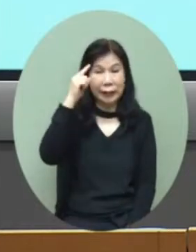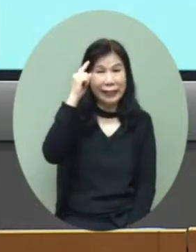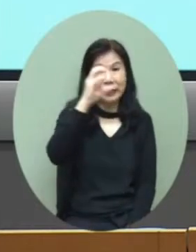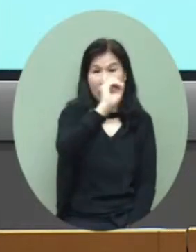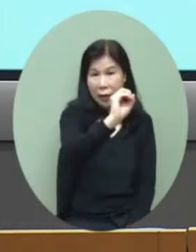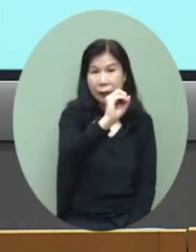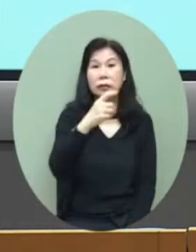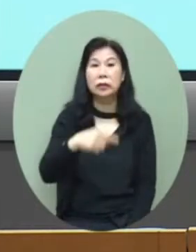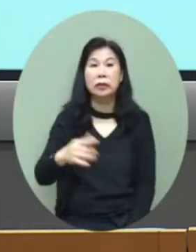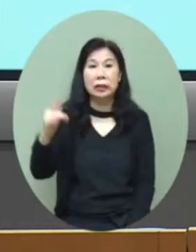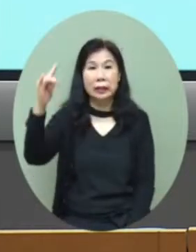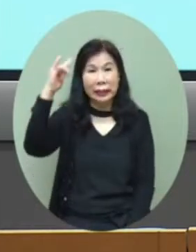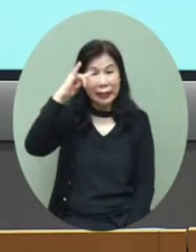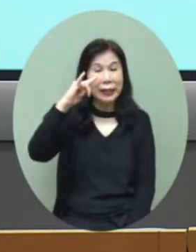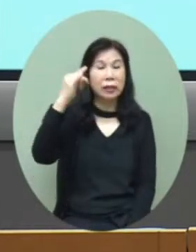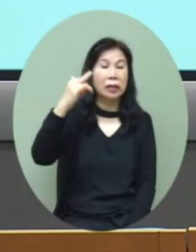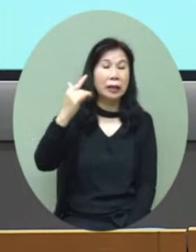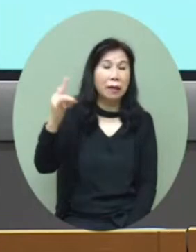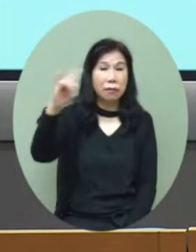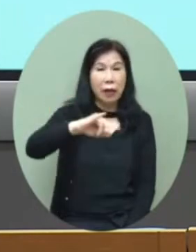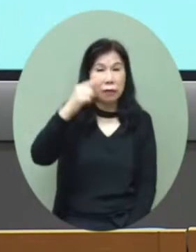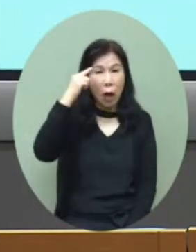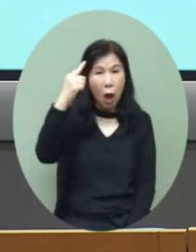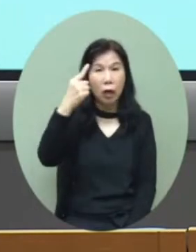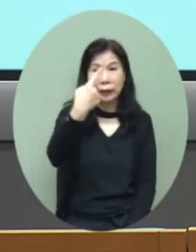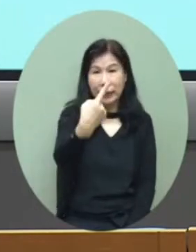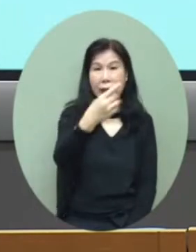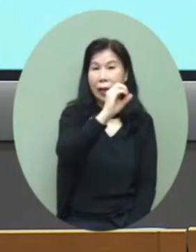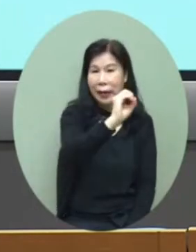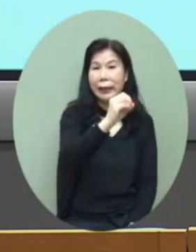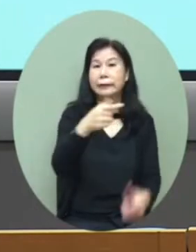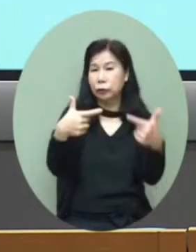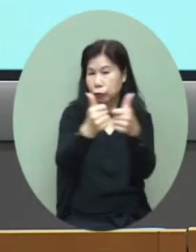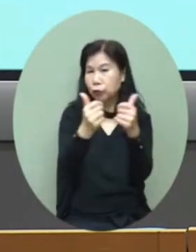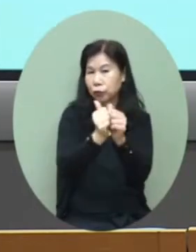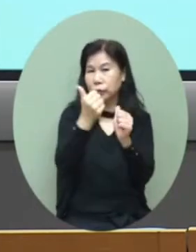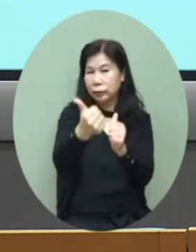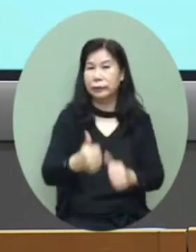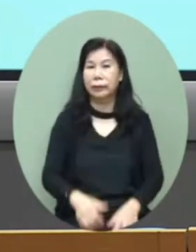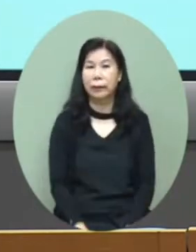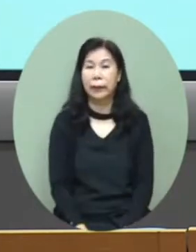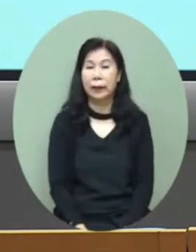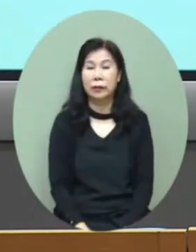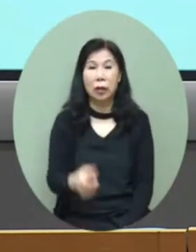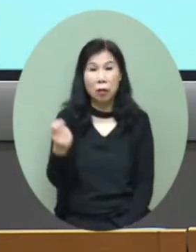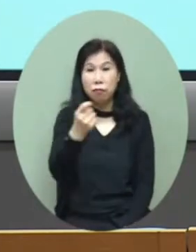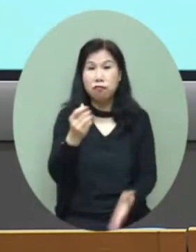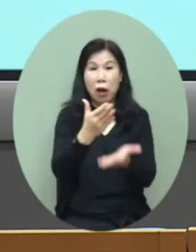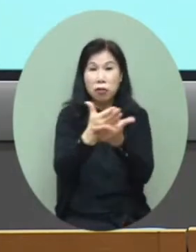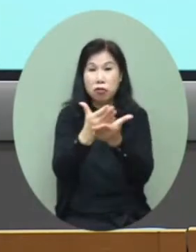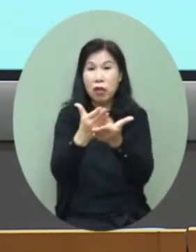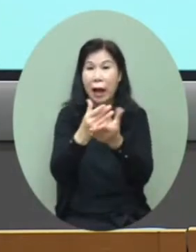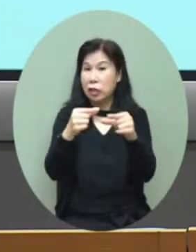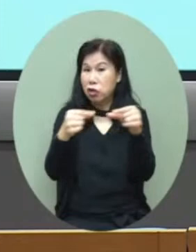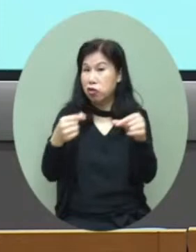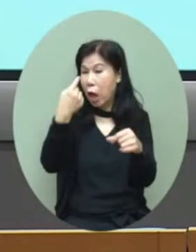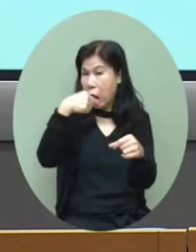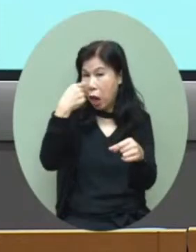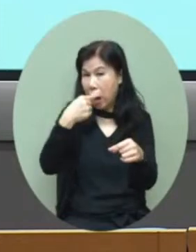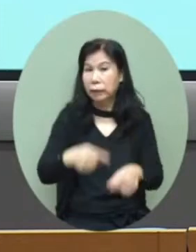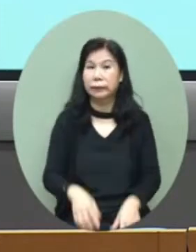So we call the arrival date day 0 is definitely accurate.